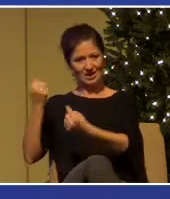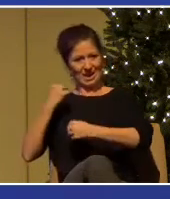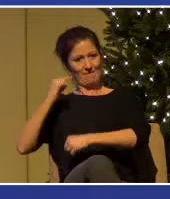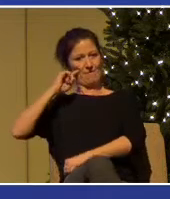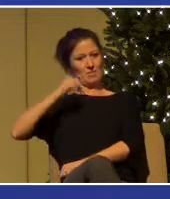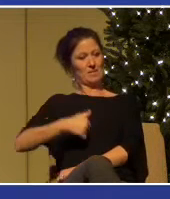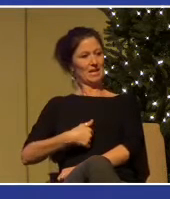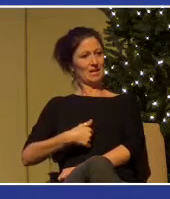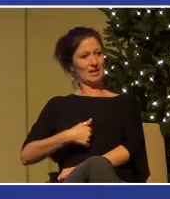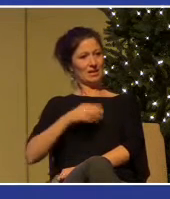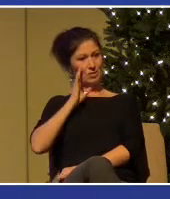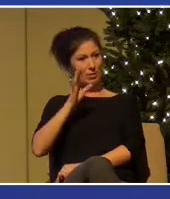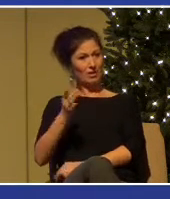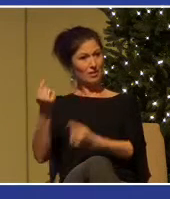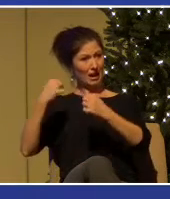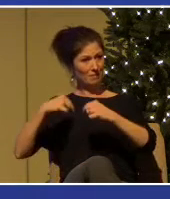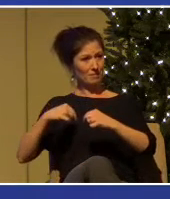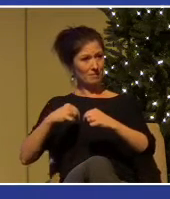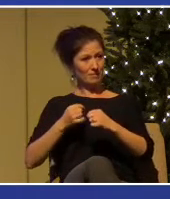And you can wait